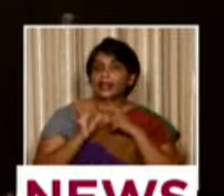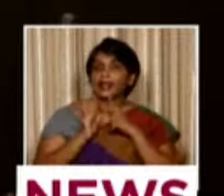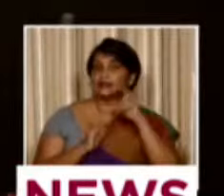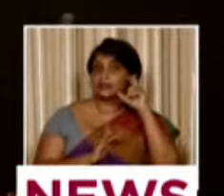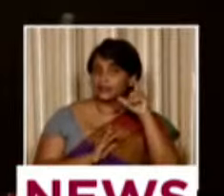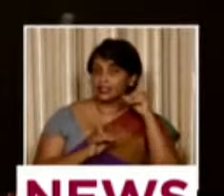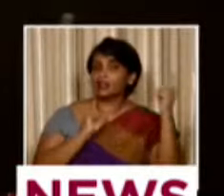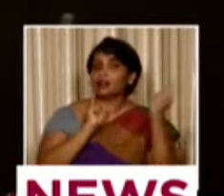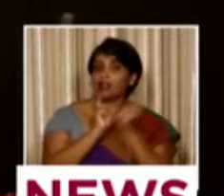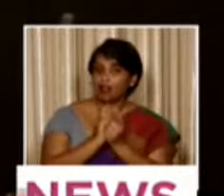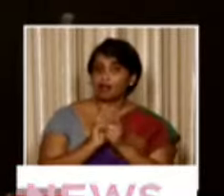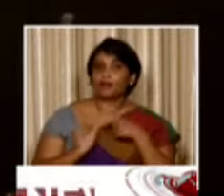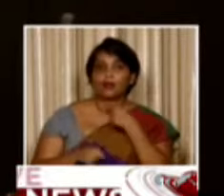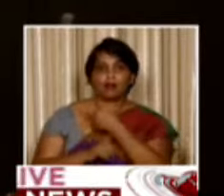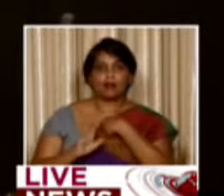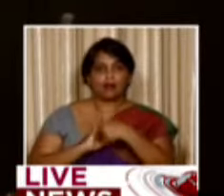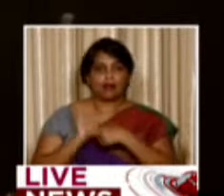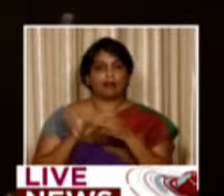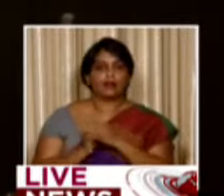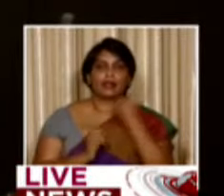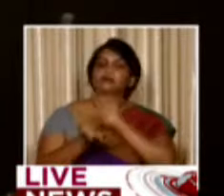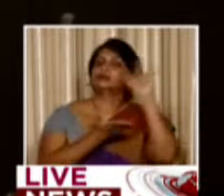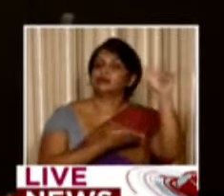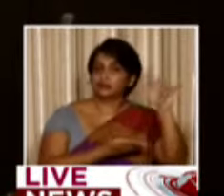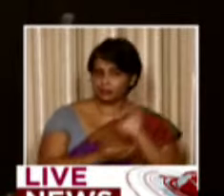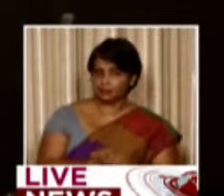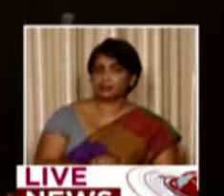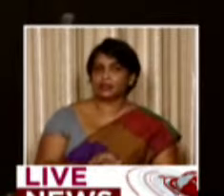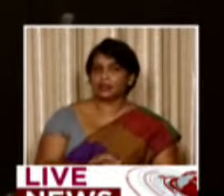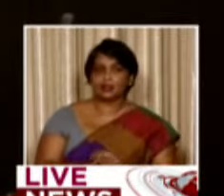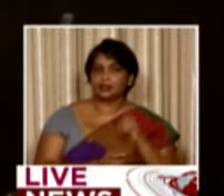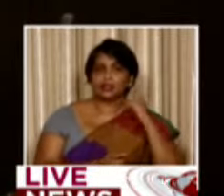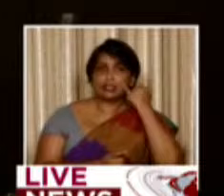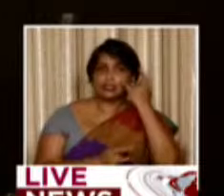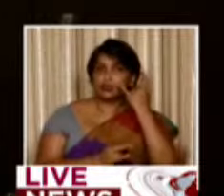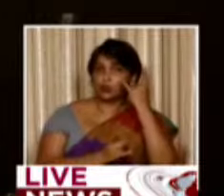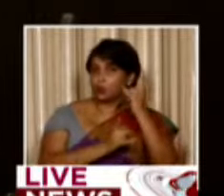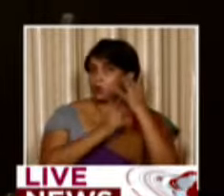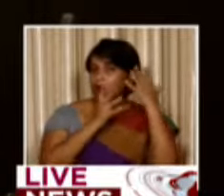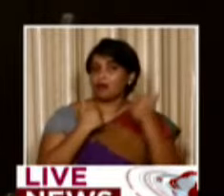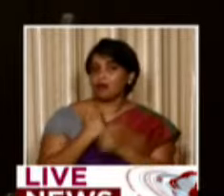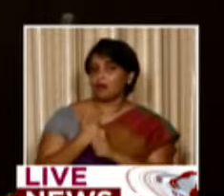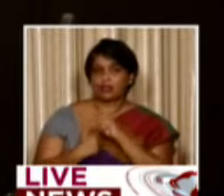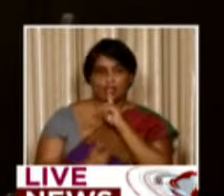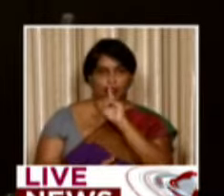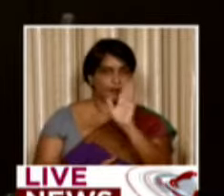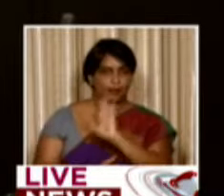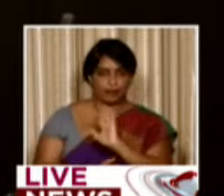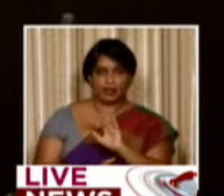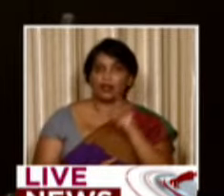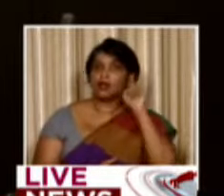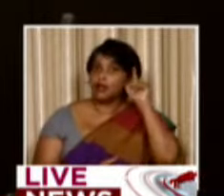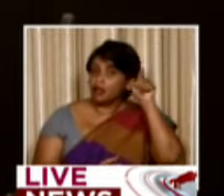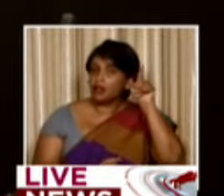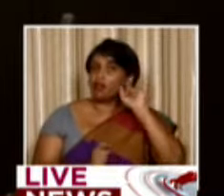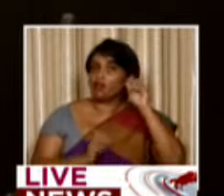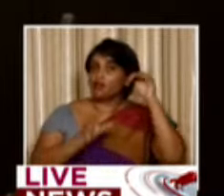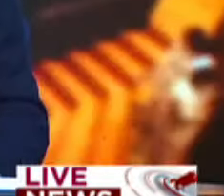and suppress the financing and other support of communication of false statements of fact.